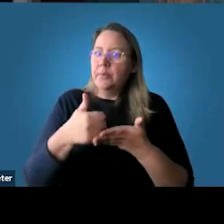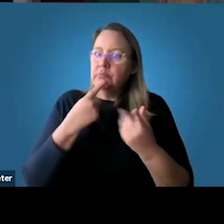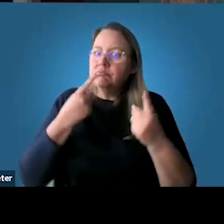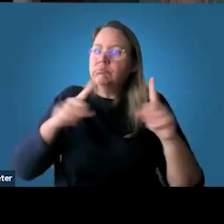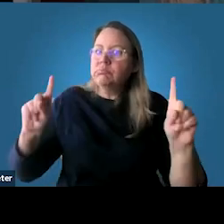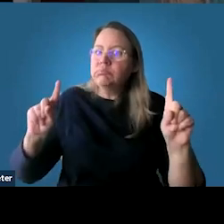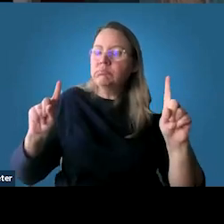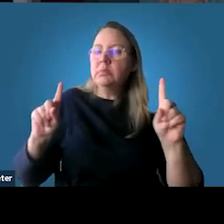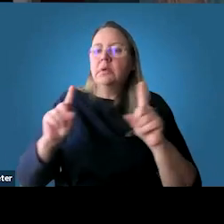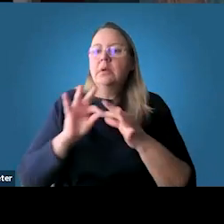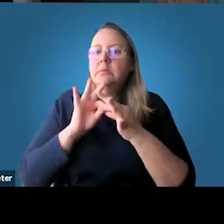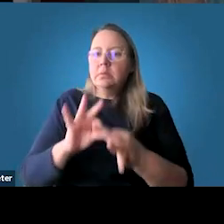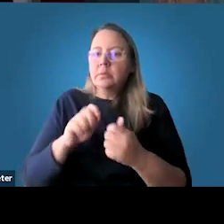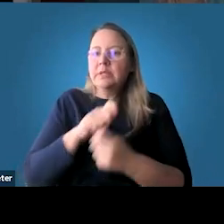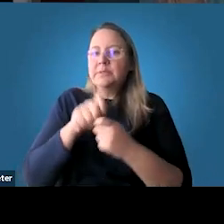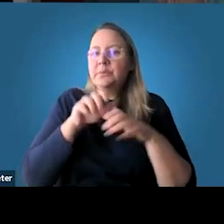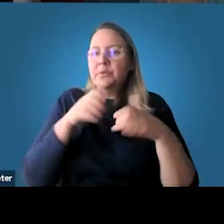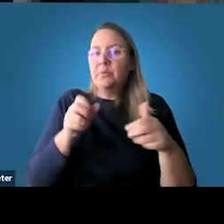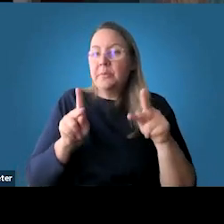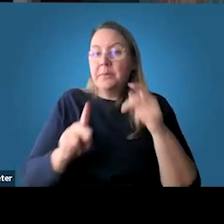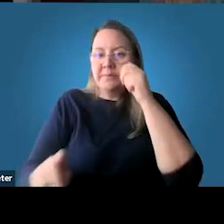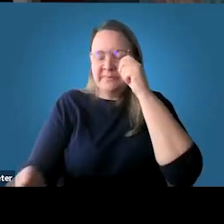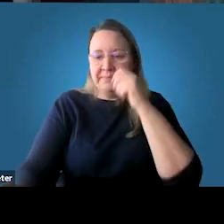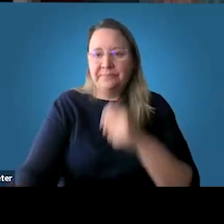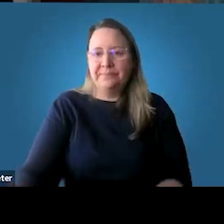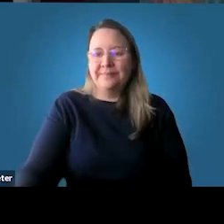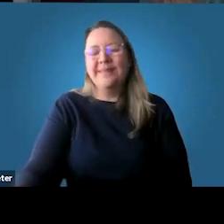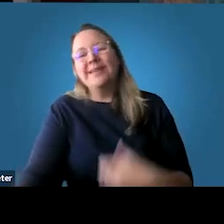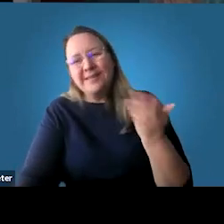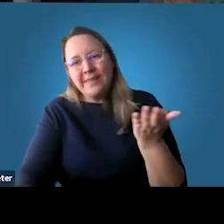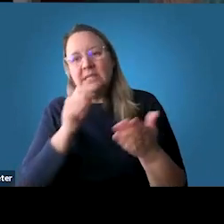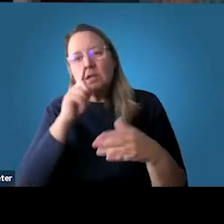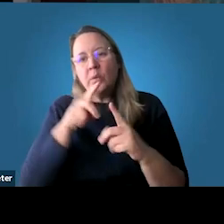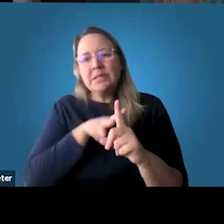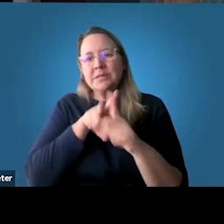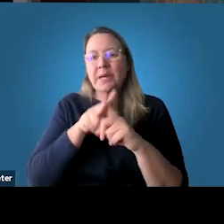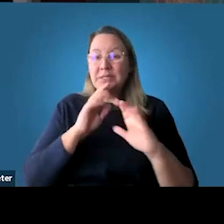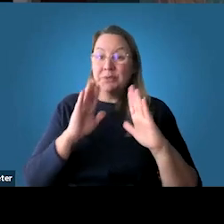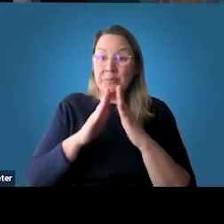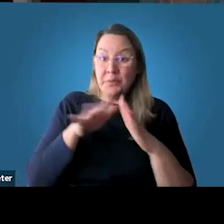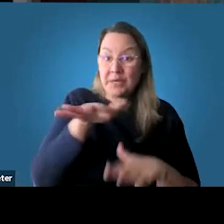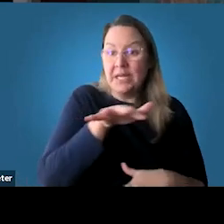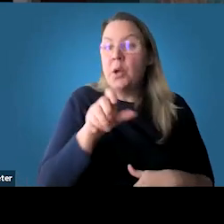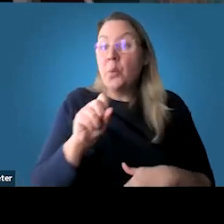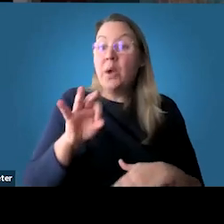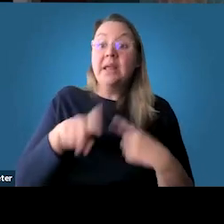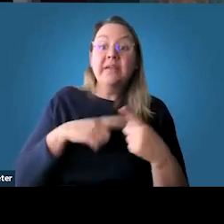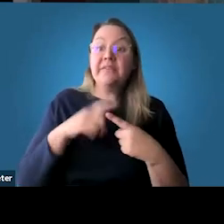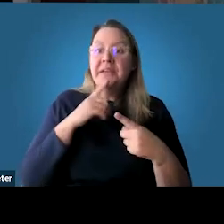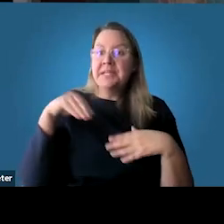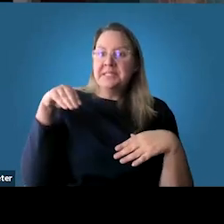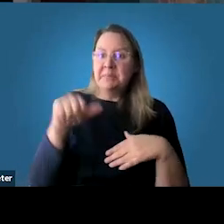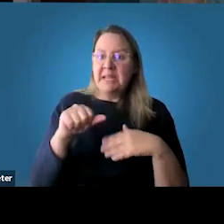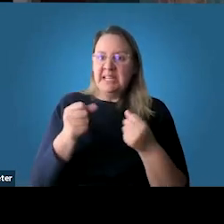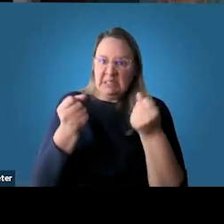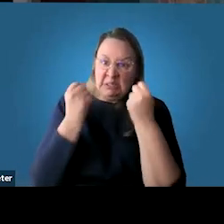making meaningful connections with a particular group of people. And that doesn't just apply to community members. What if, instead of spending hundreds